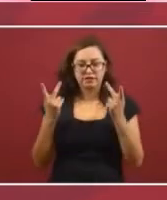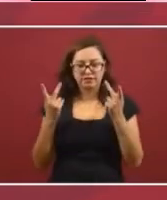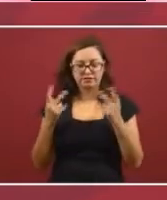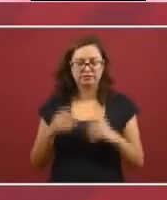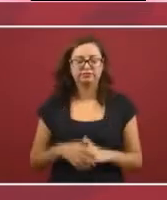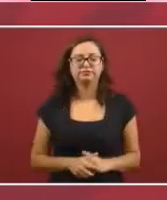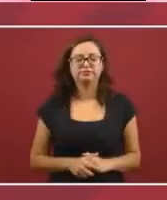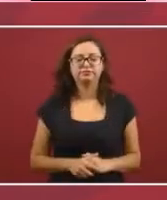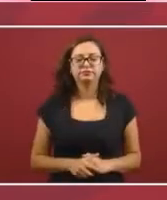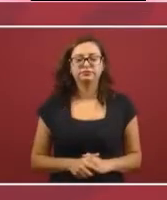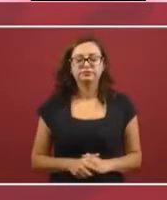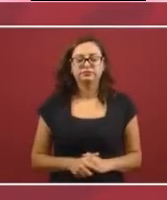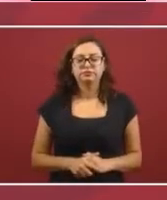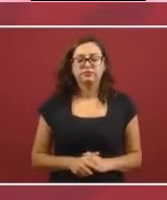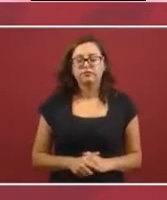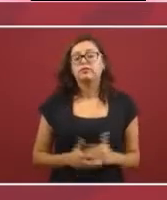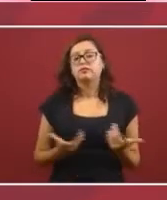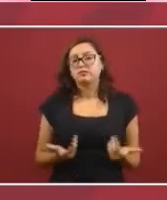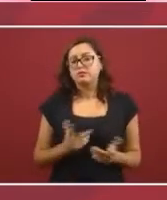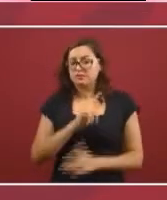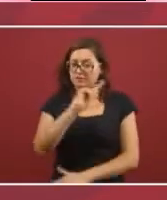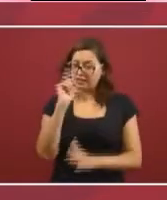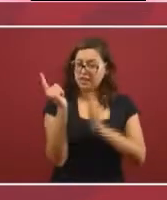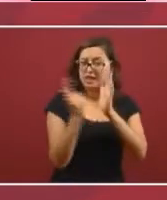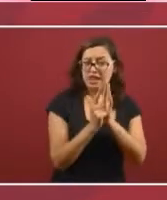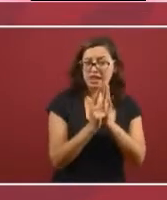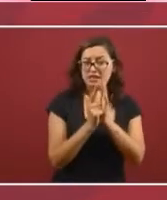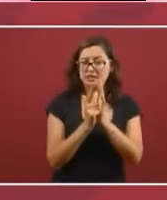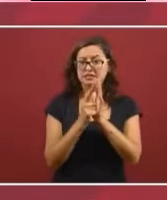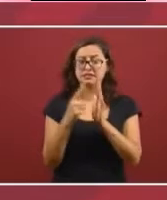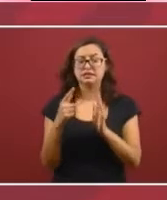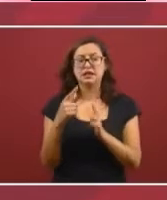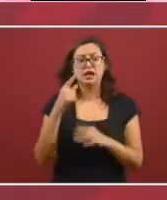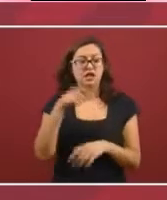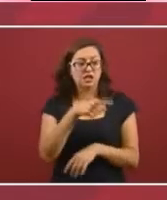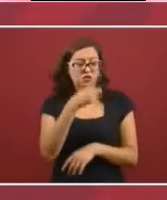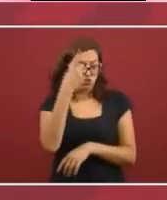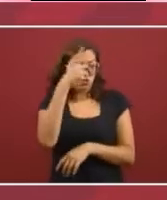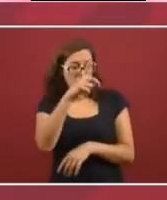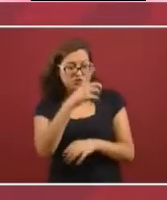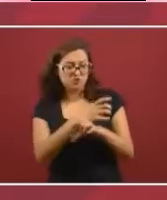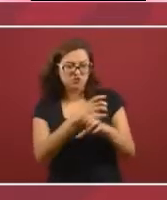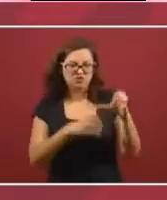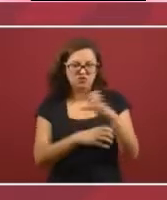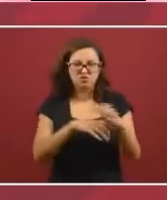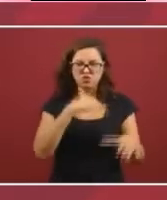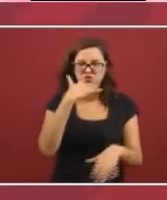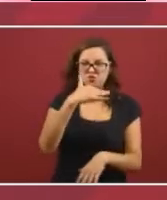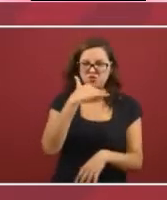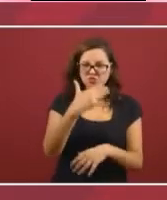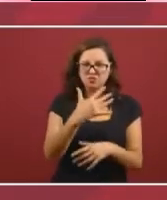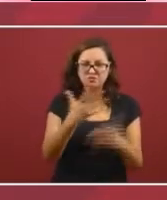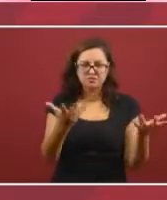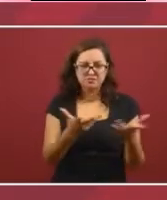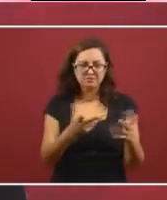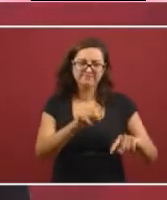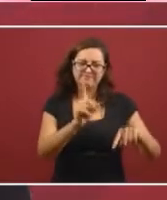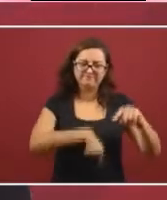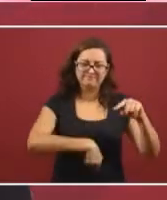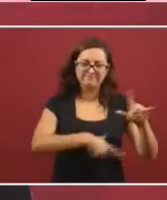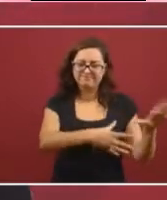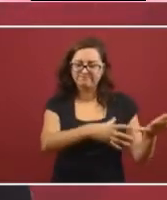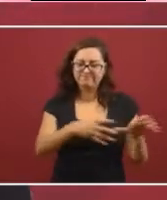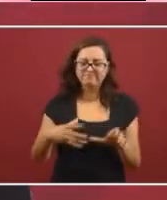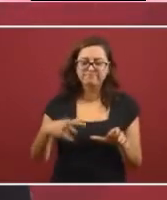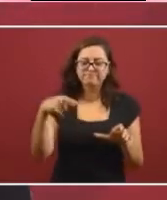law de dominio y en particular, is the dominion, and in particular the la